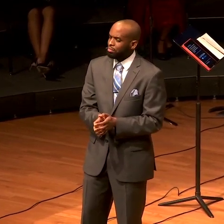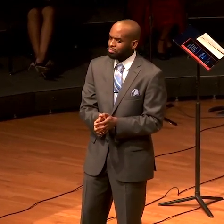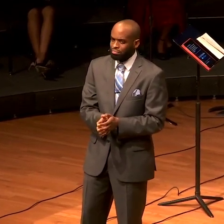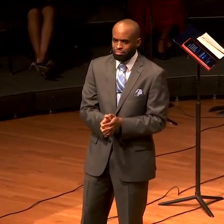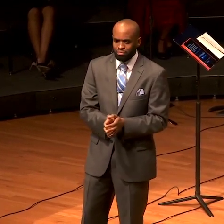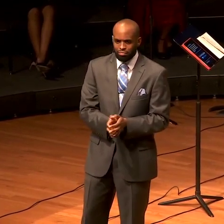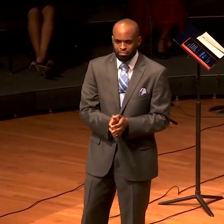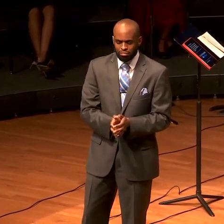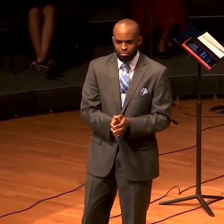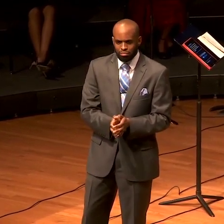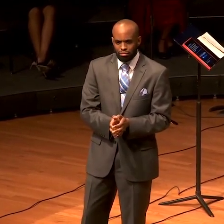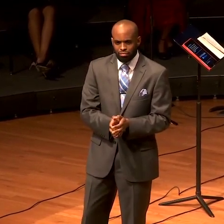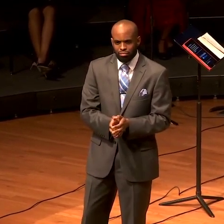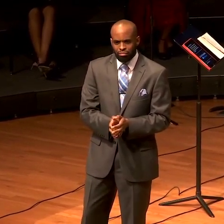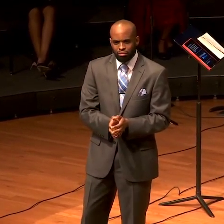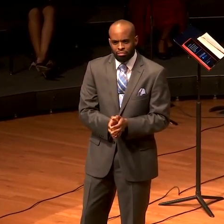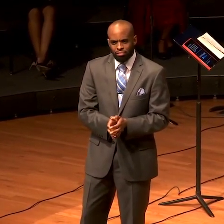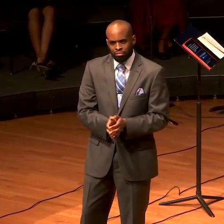that need them.